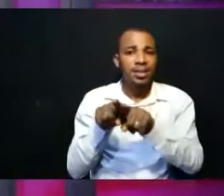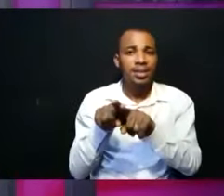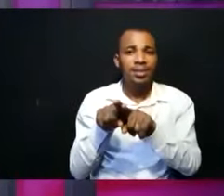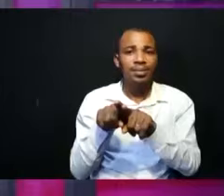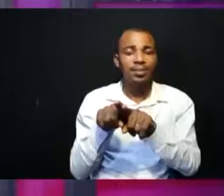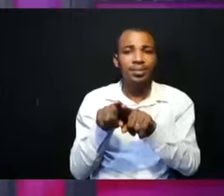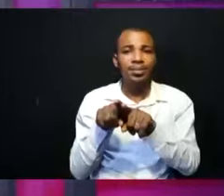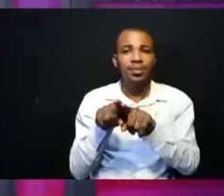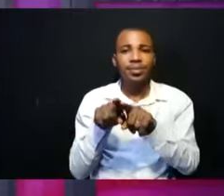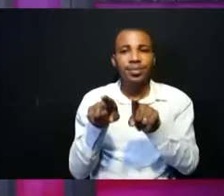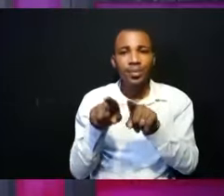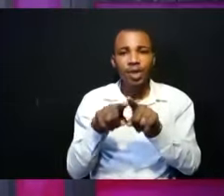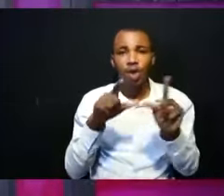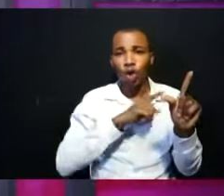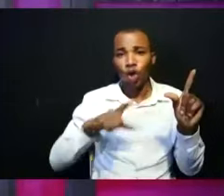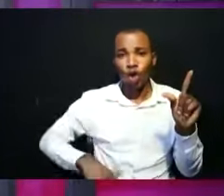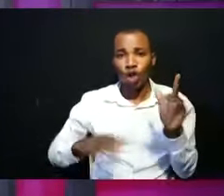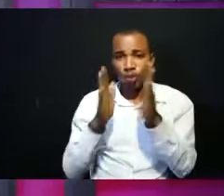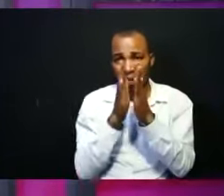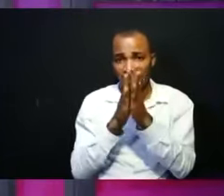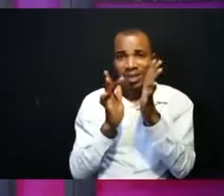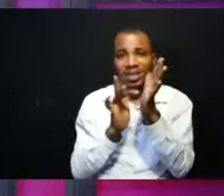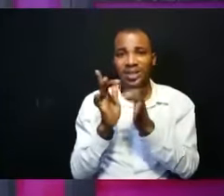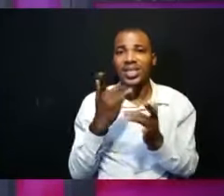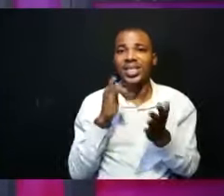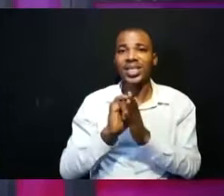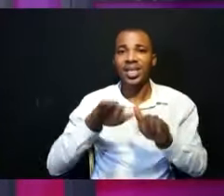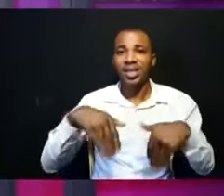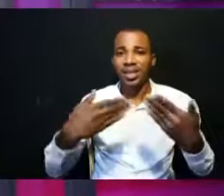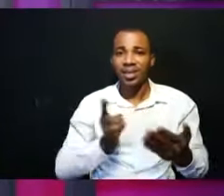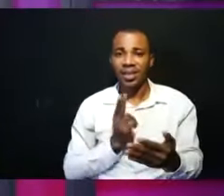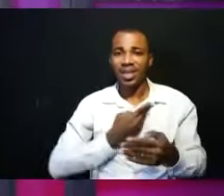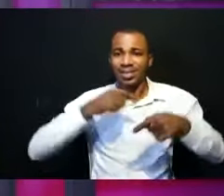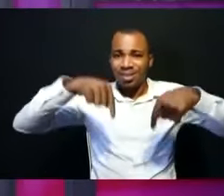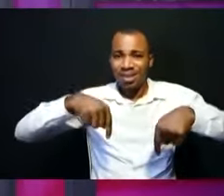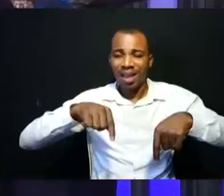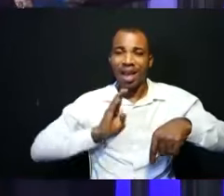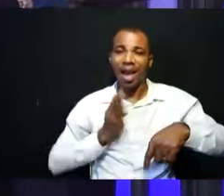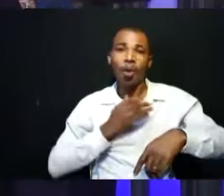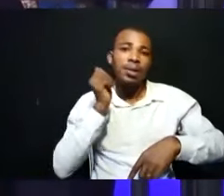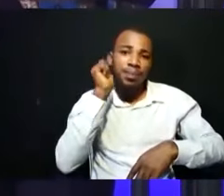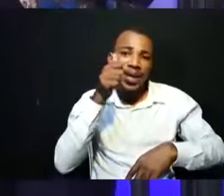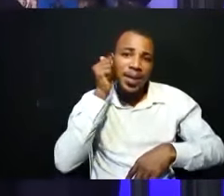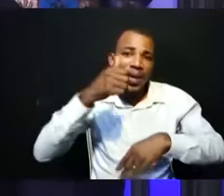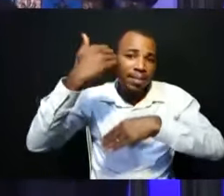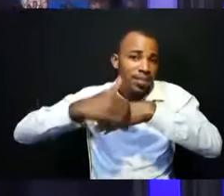give us this day our daily bread. You see,